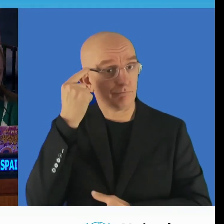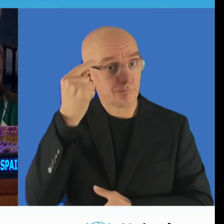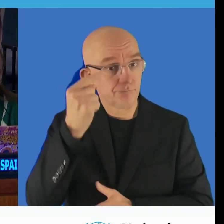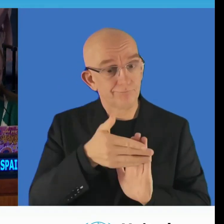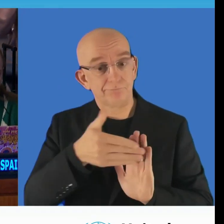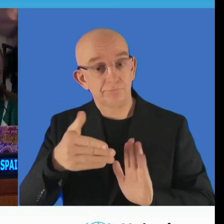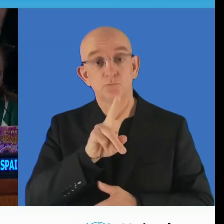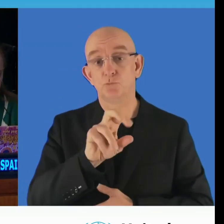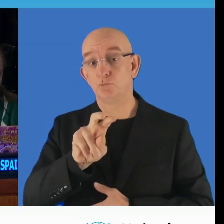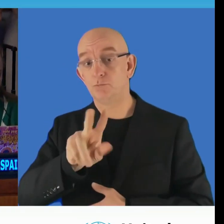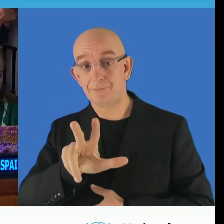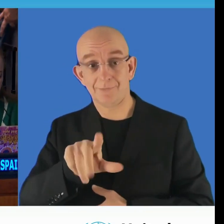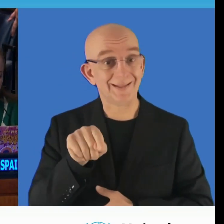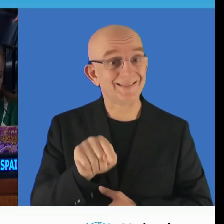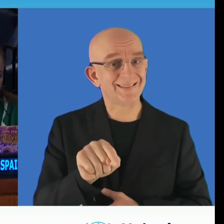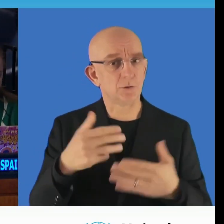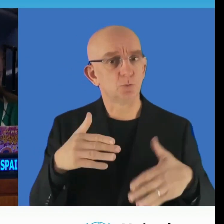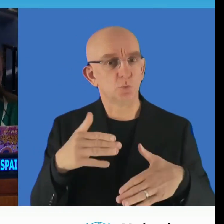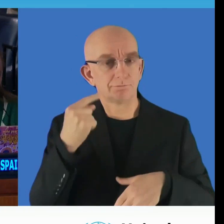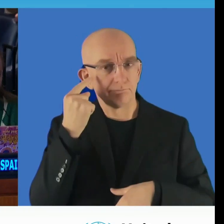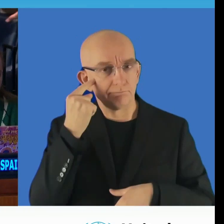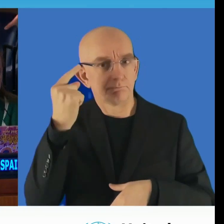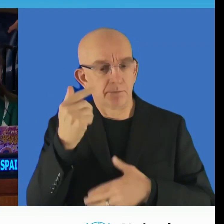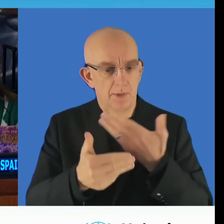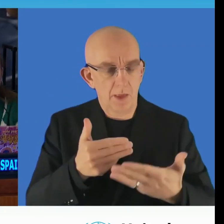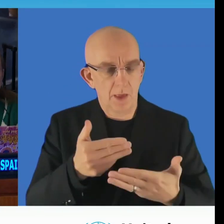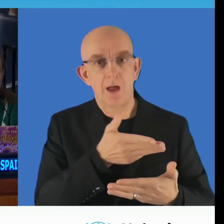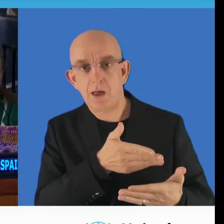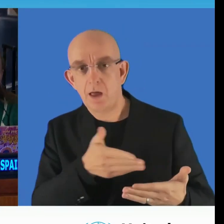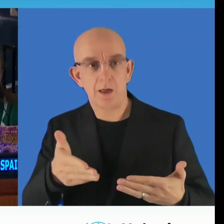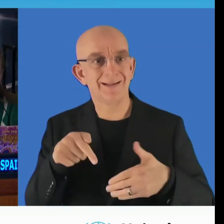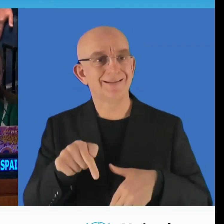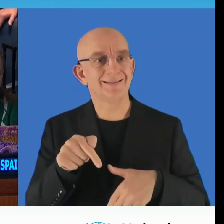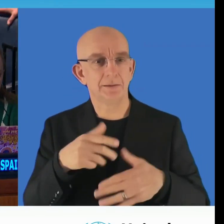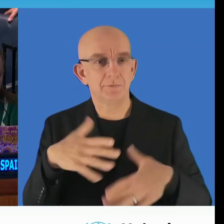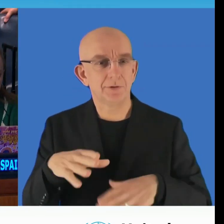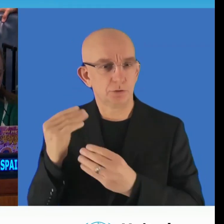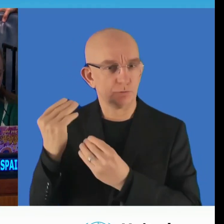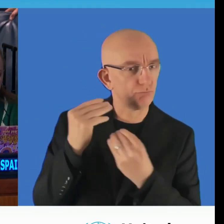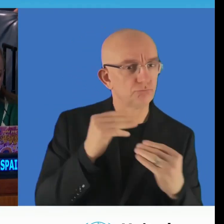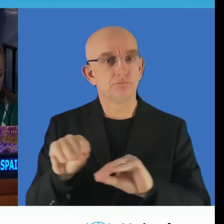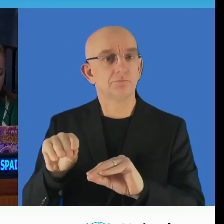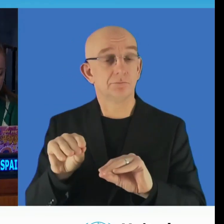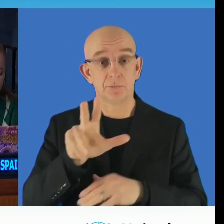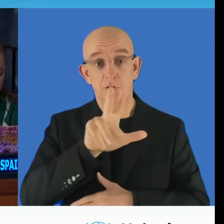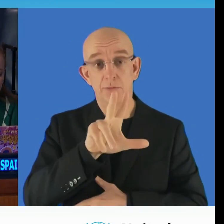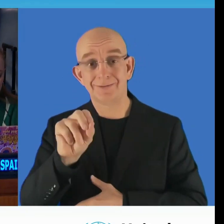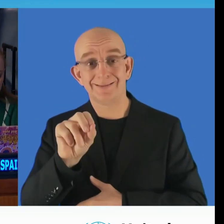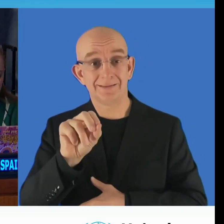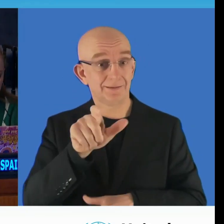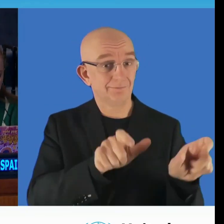around 30 stakeholders was conducted in May this year. The induction was designed